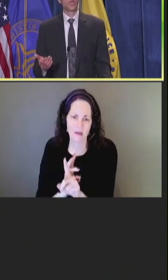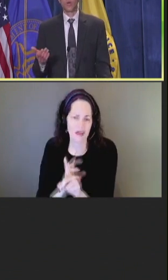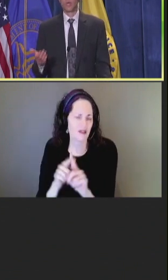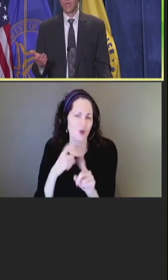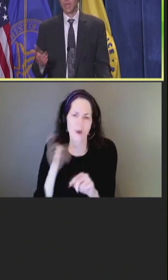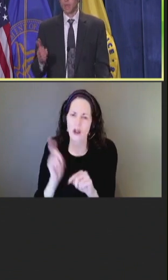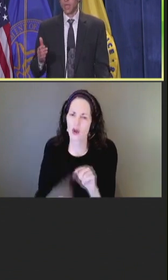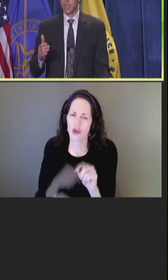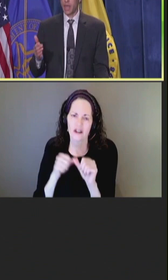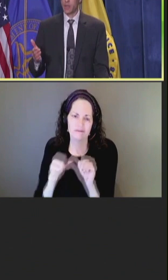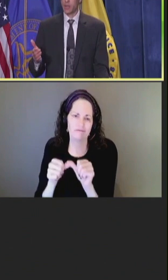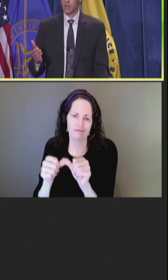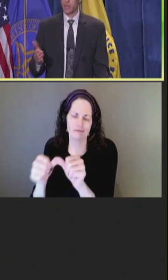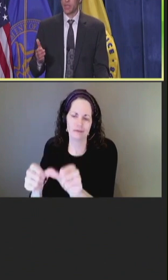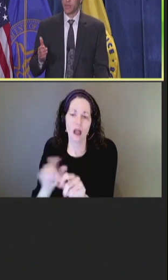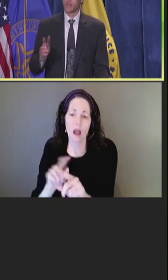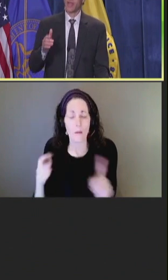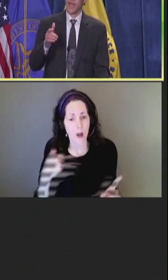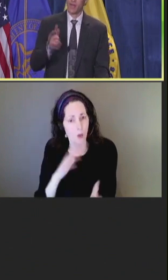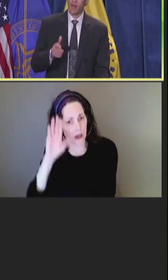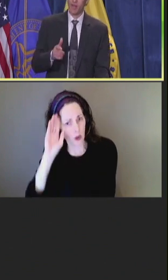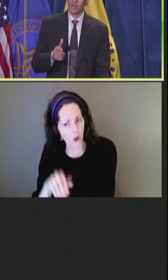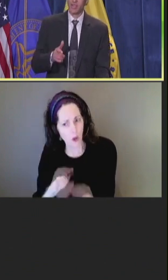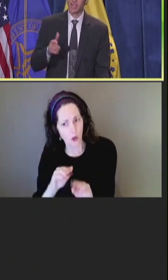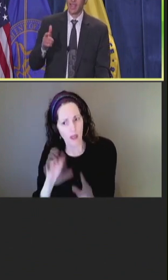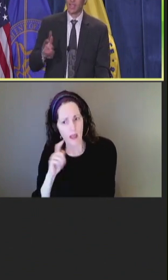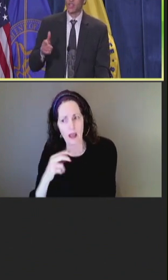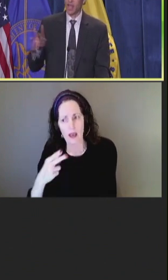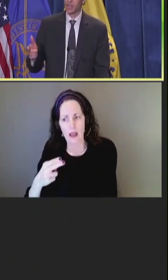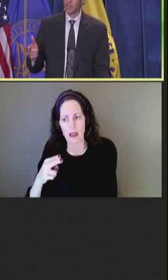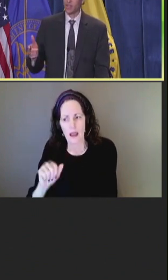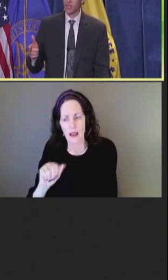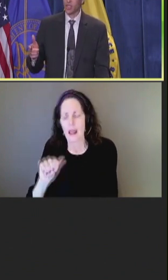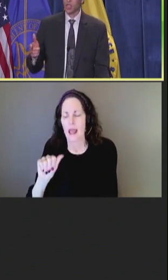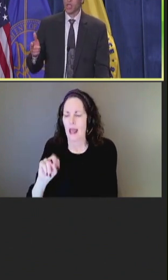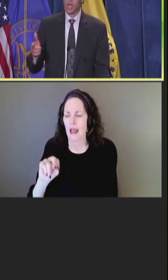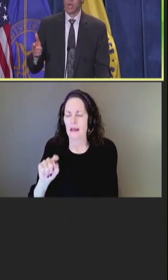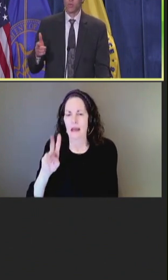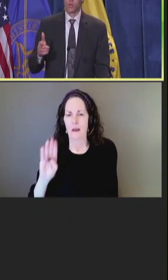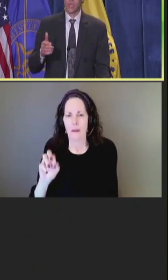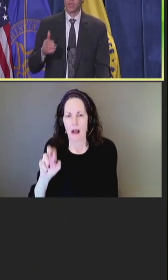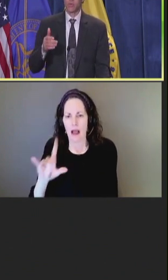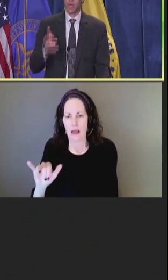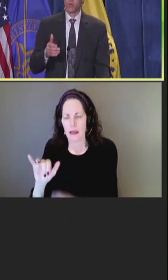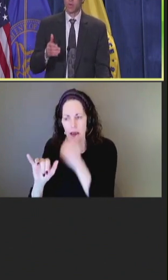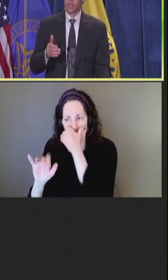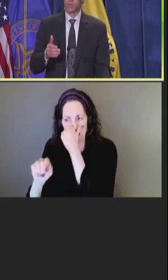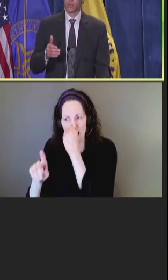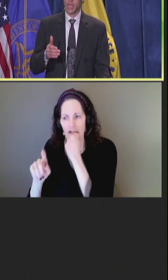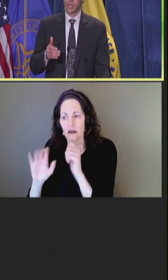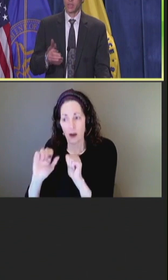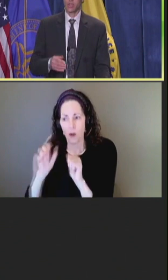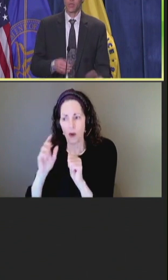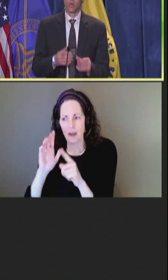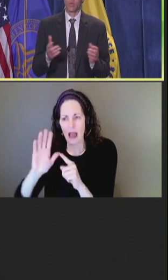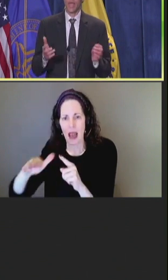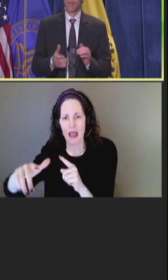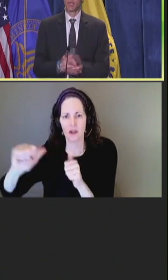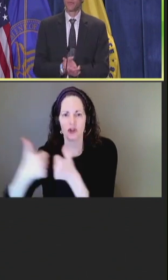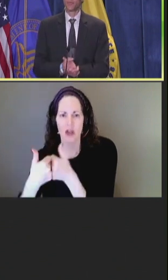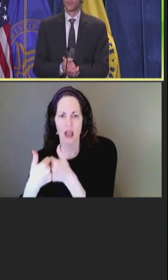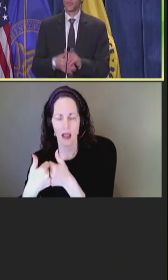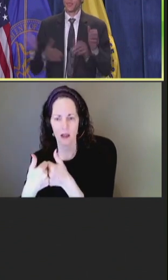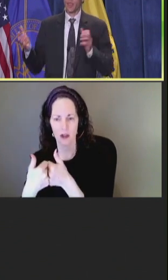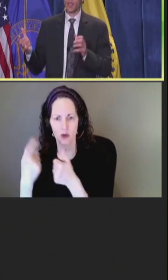we know that antibody titers, particularly to a heterologous late challenge, would be great correlates of protection. So what would